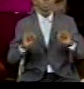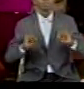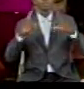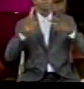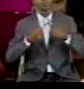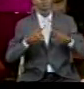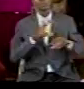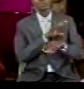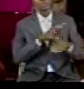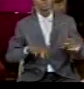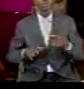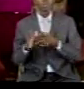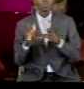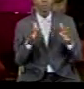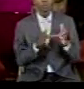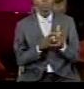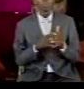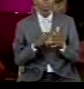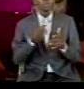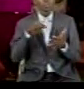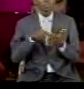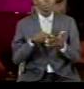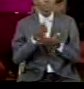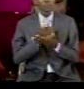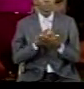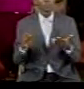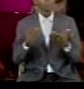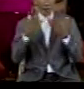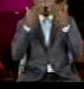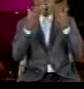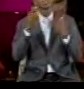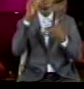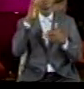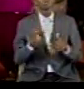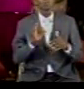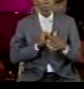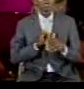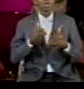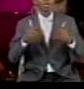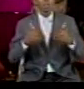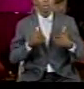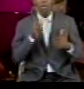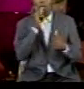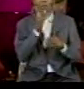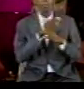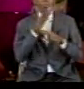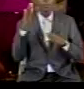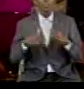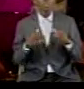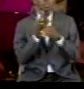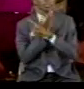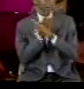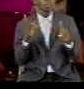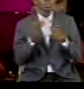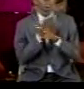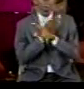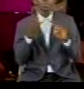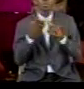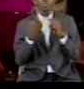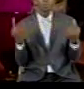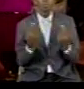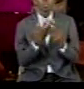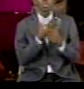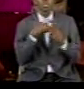Owusu wrote on YouTube, thank God I am finally delivered. I am free from sin and the bondage of